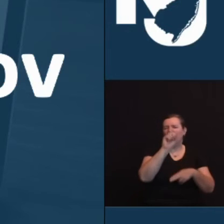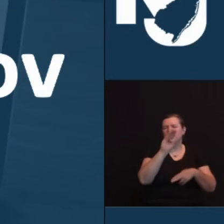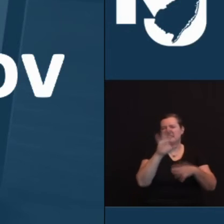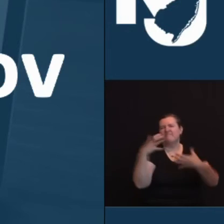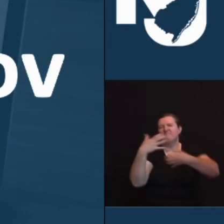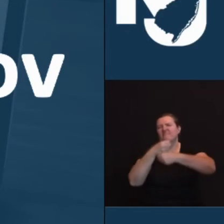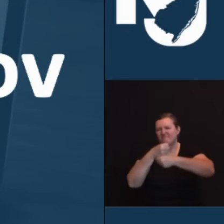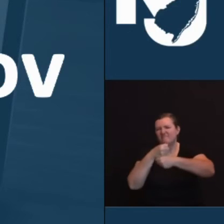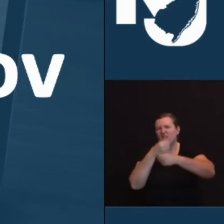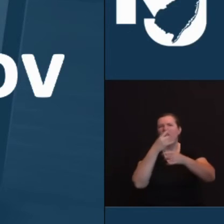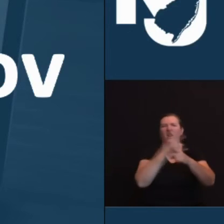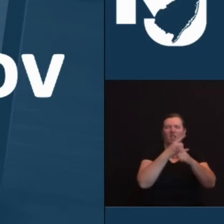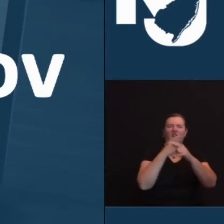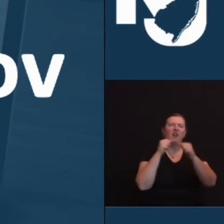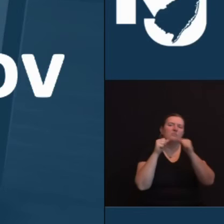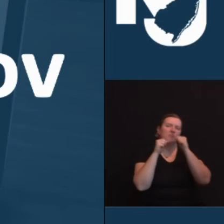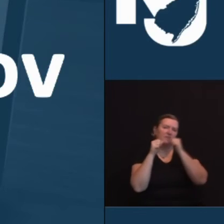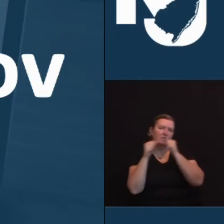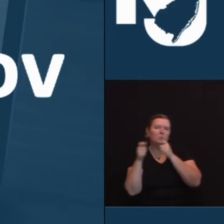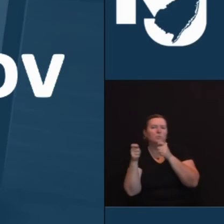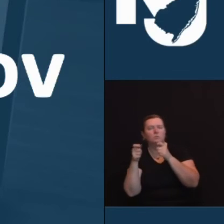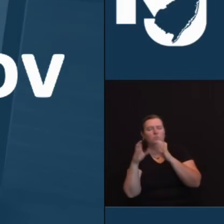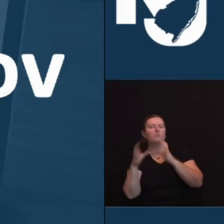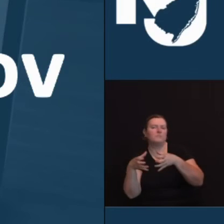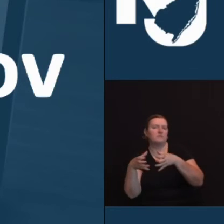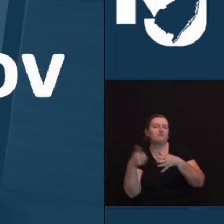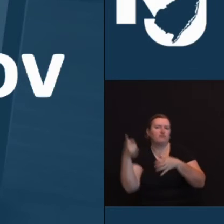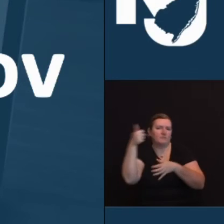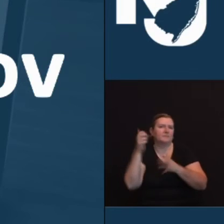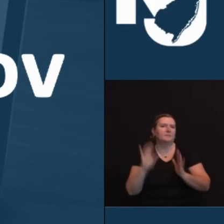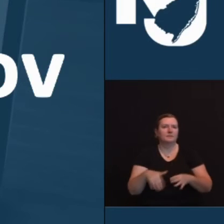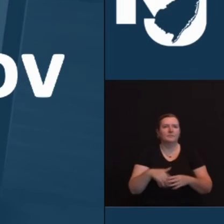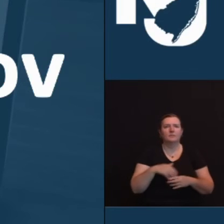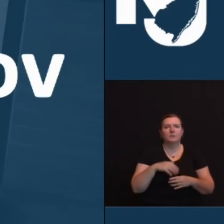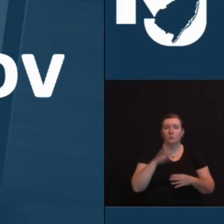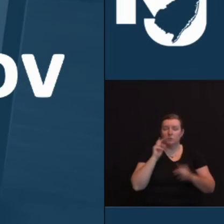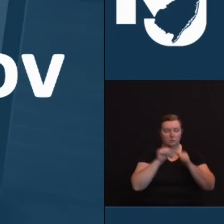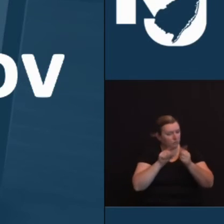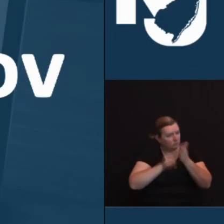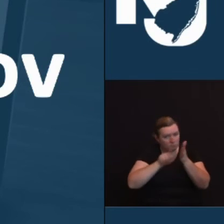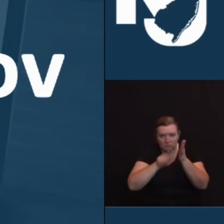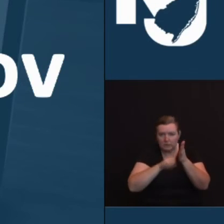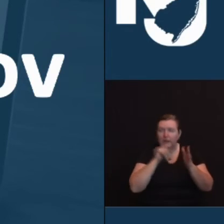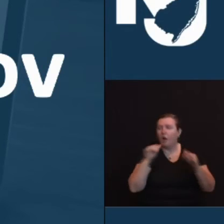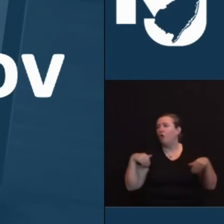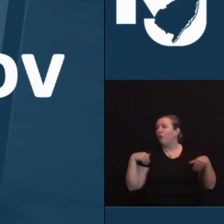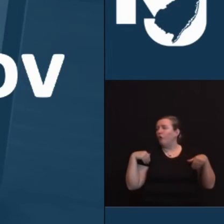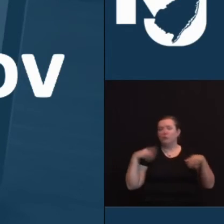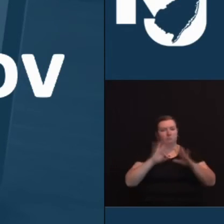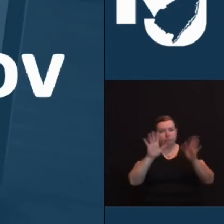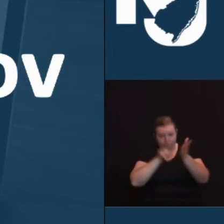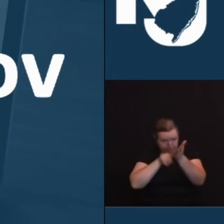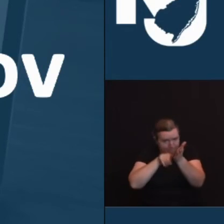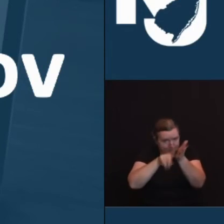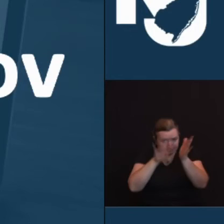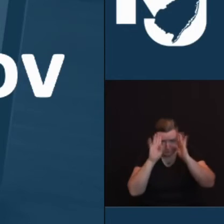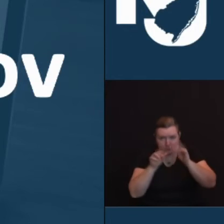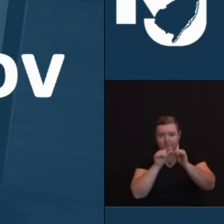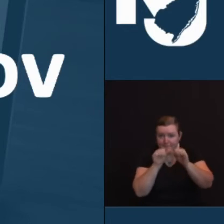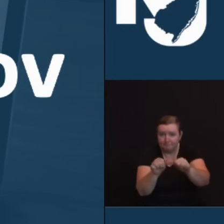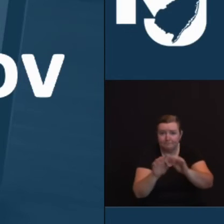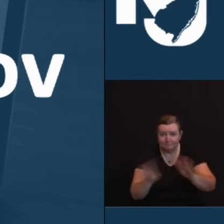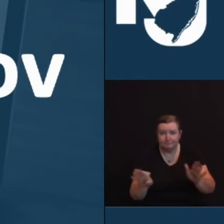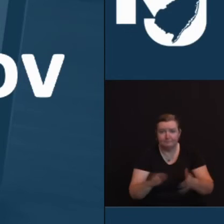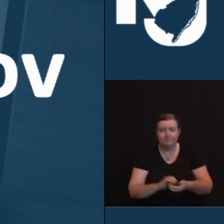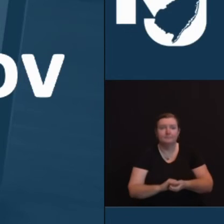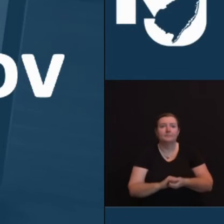first wave, if you will, of a sustained effort. I know I speak for all of us up here when I say it does not